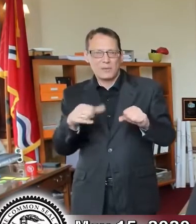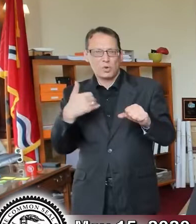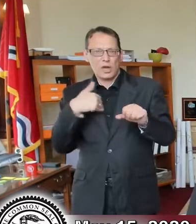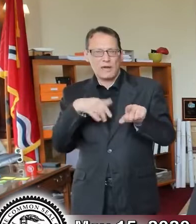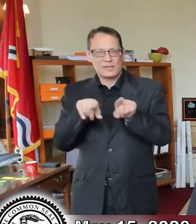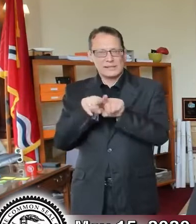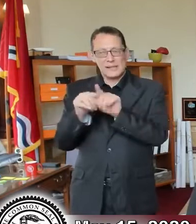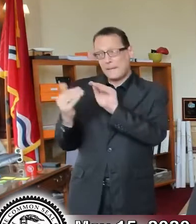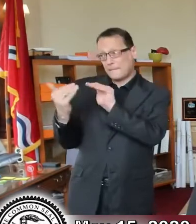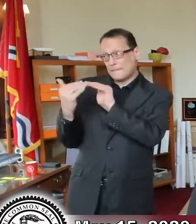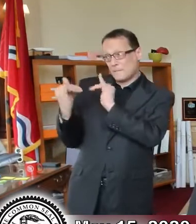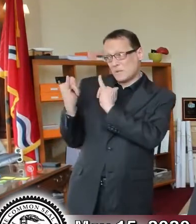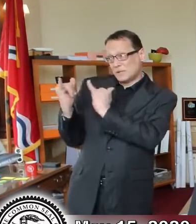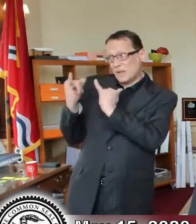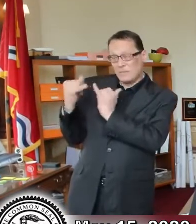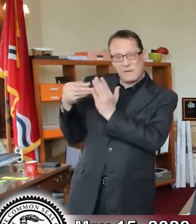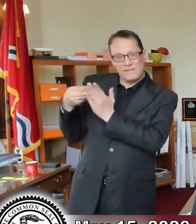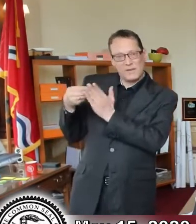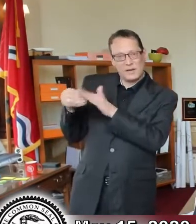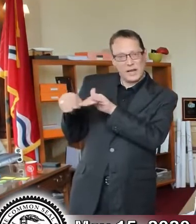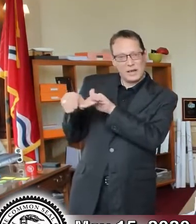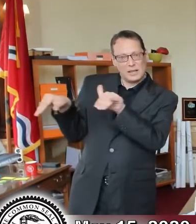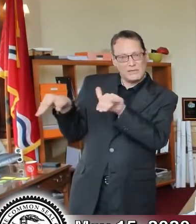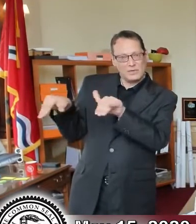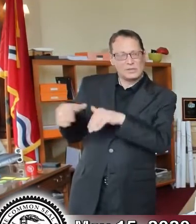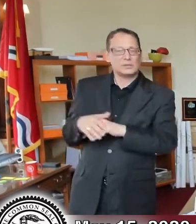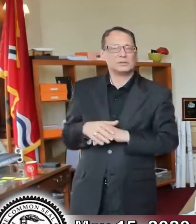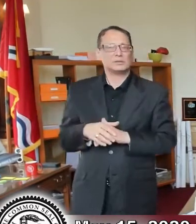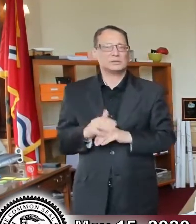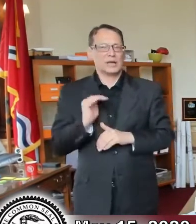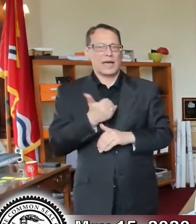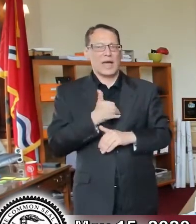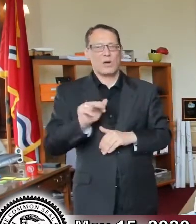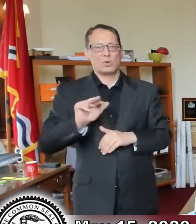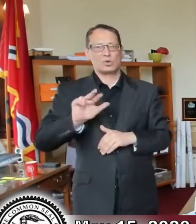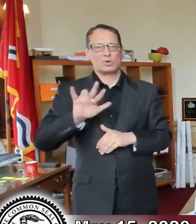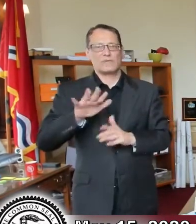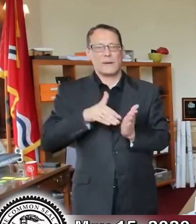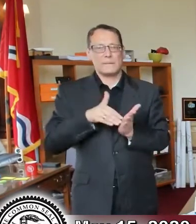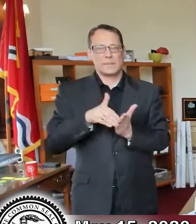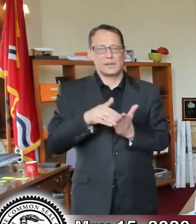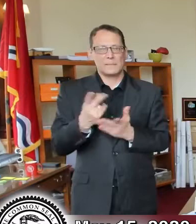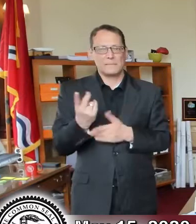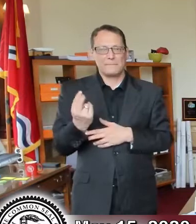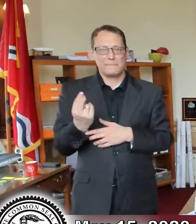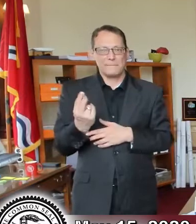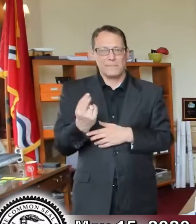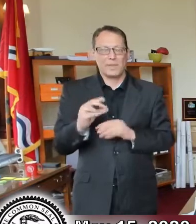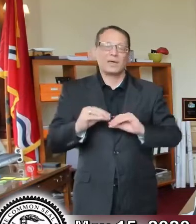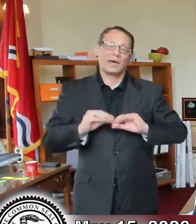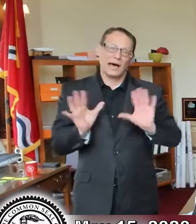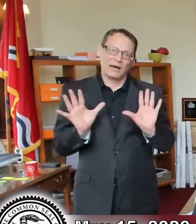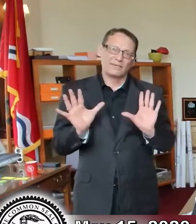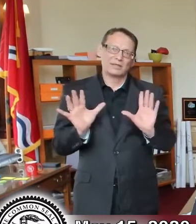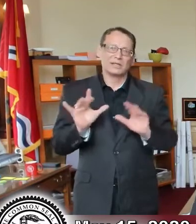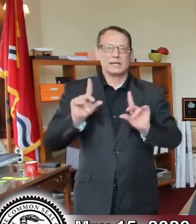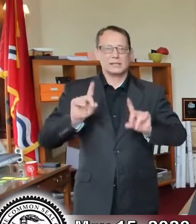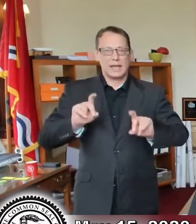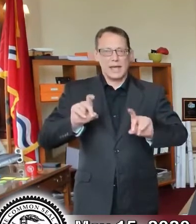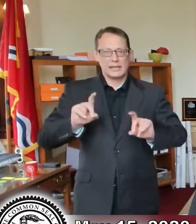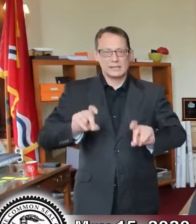same funding that St. Louis County has. So what will we use our 35 million on? Some obvious things are